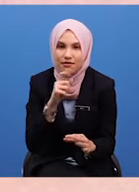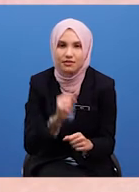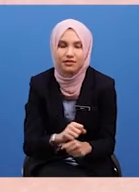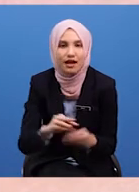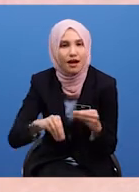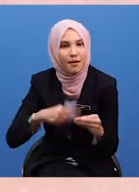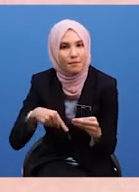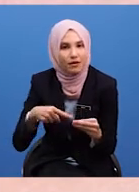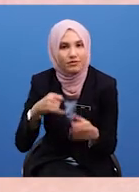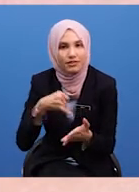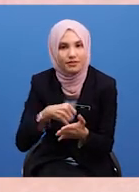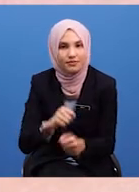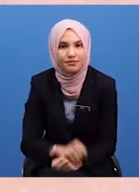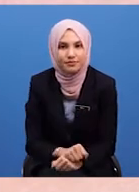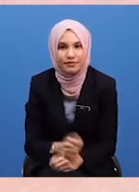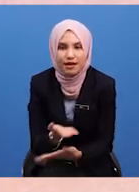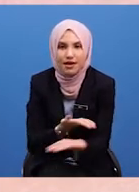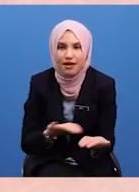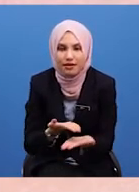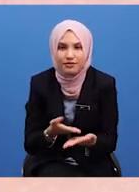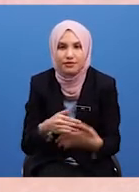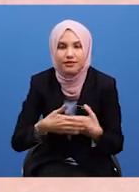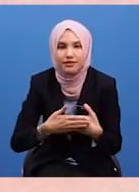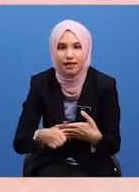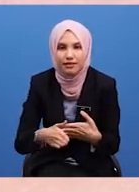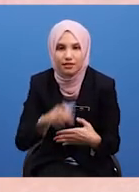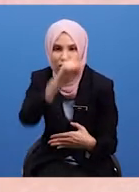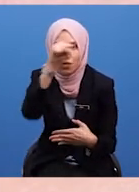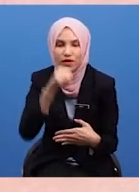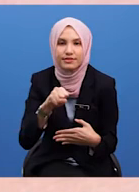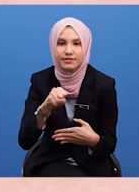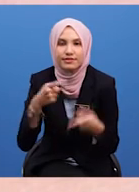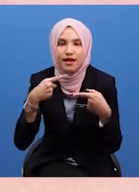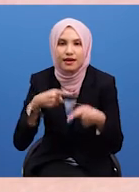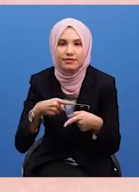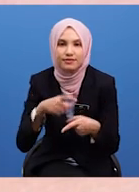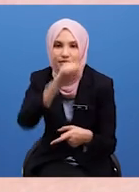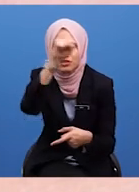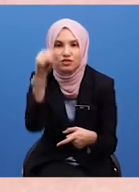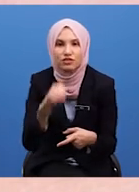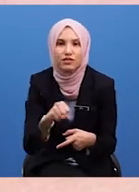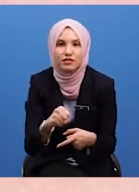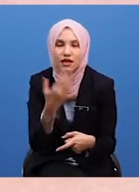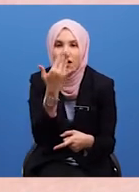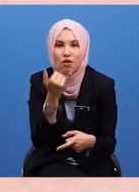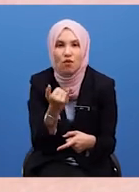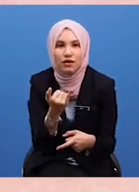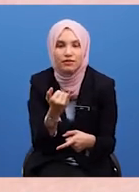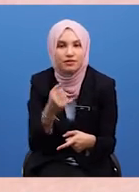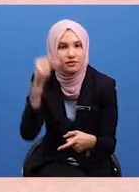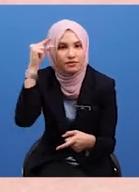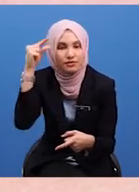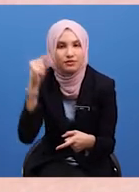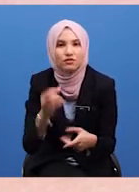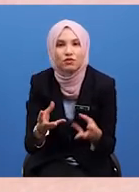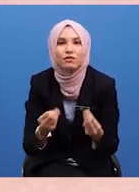it. Here is the next question. Answer this question. Why does Geoff want